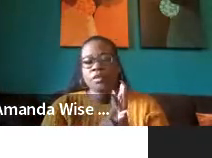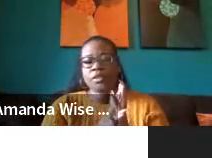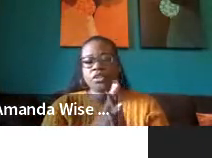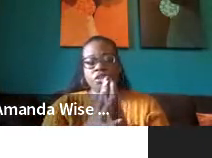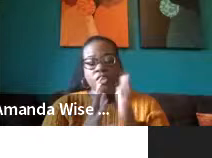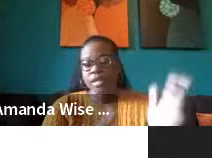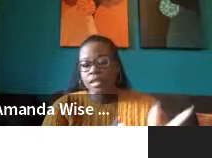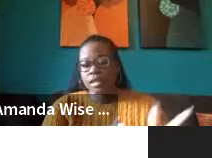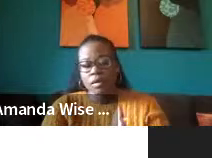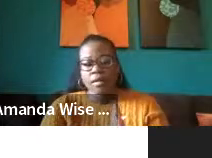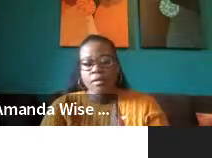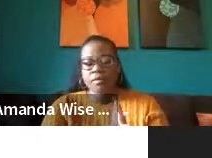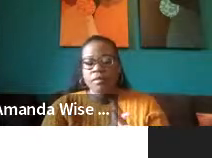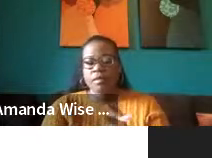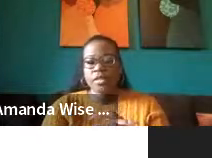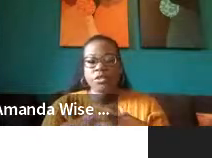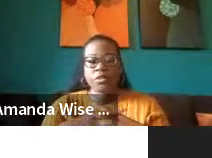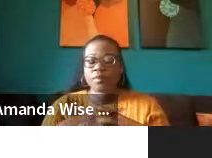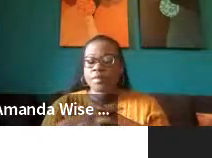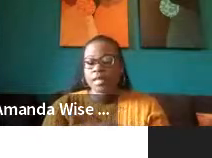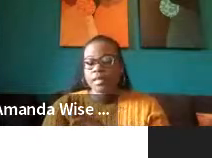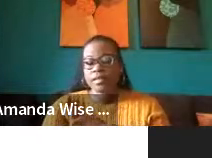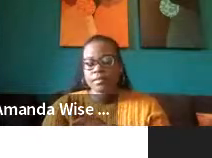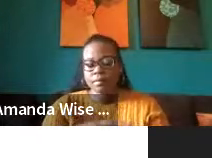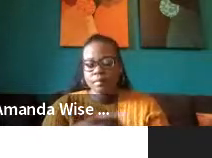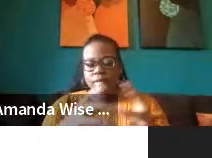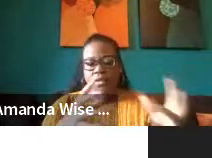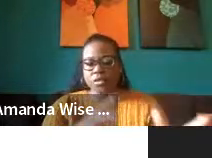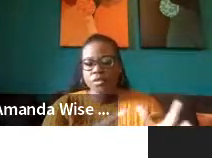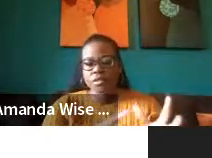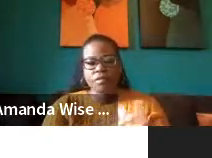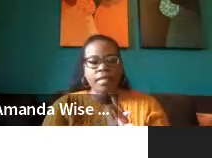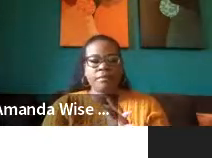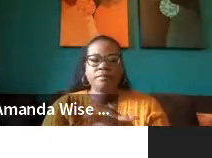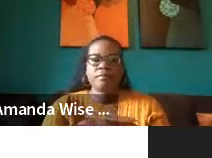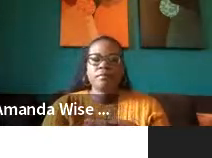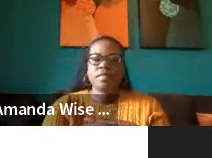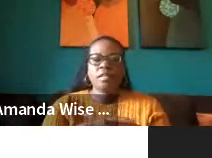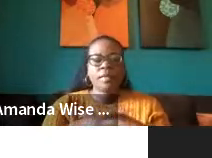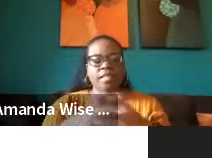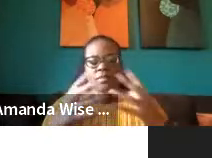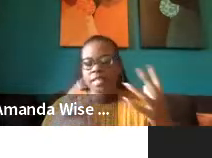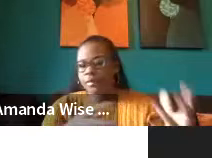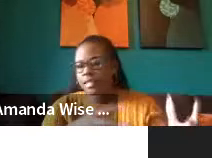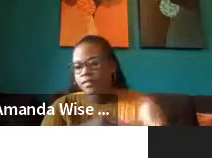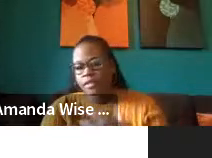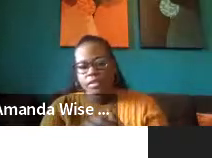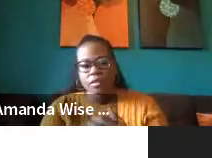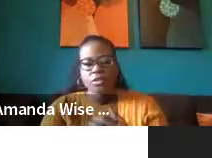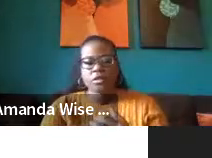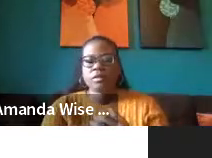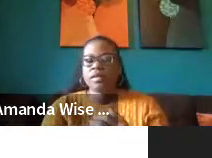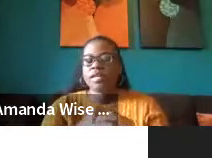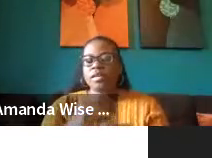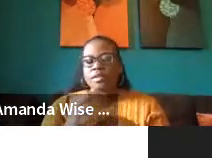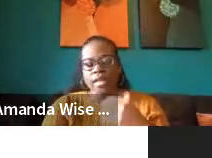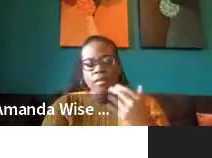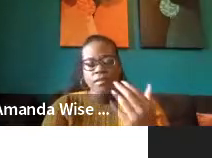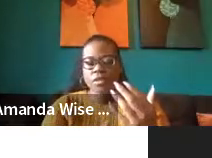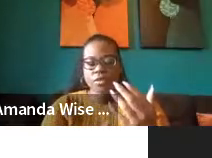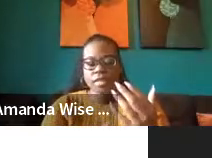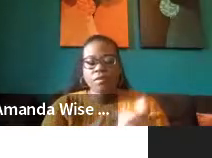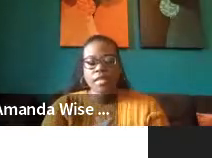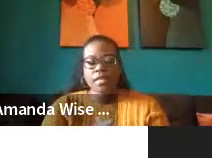thing that you do is you get a logo, then you choose some colors, then you choose a font, make some templates for your social. You